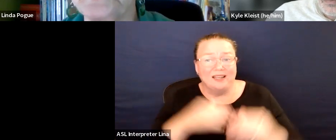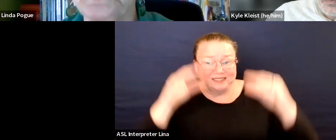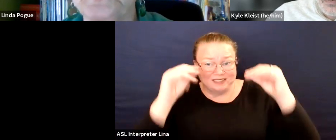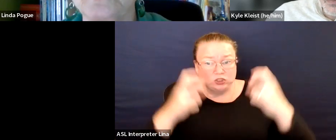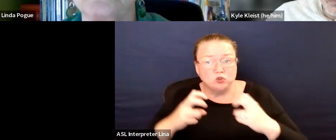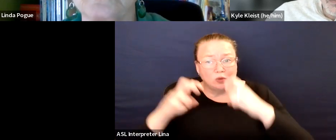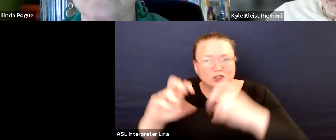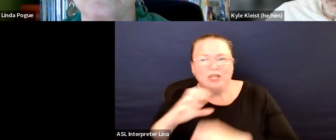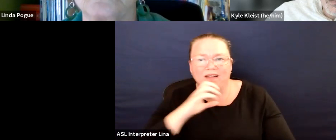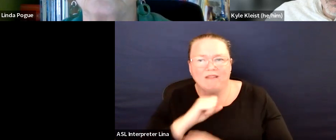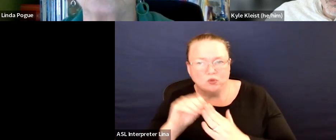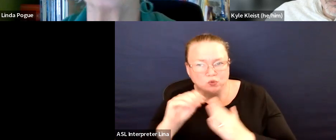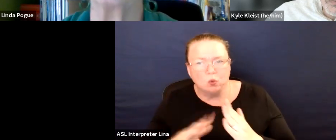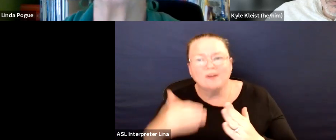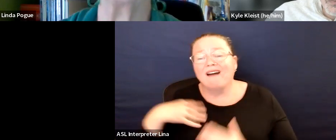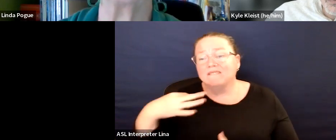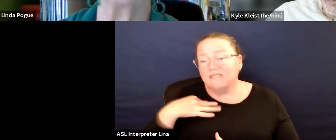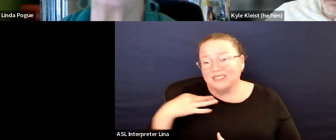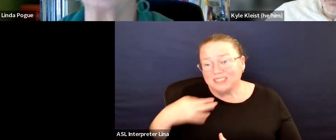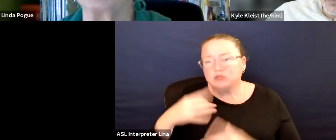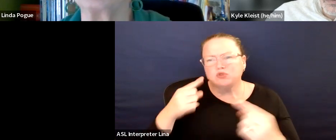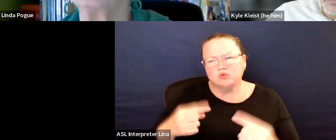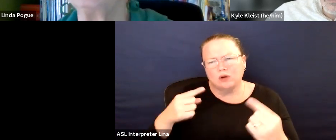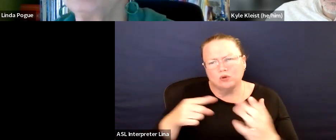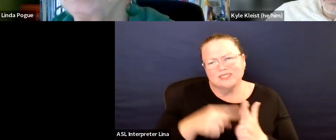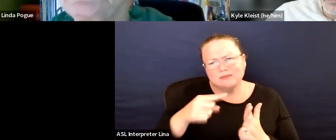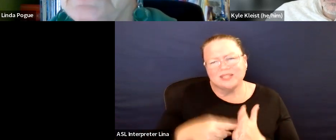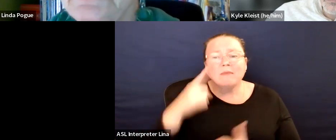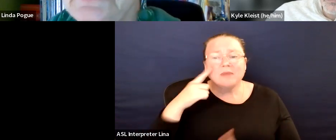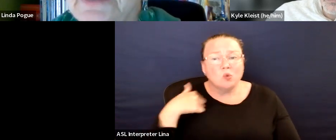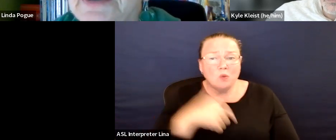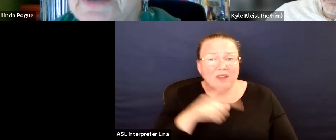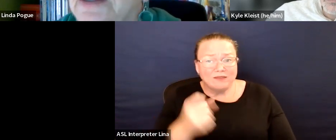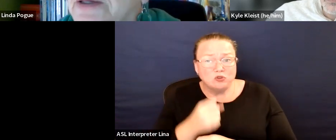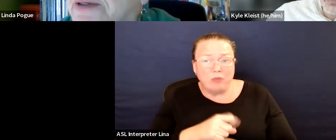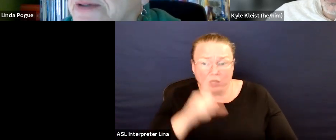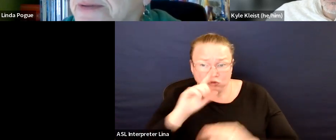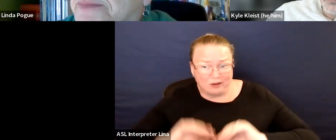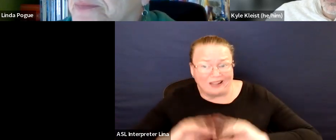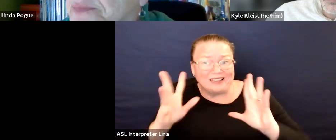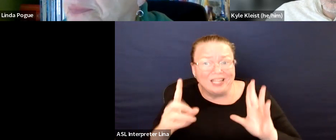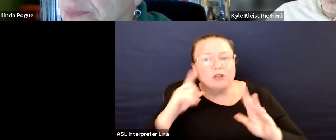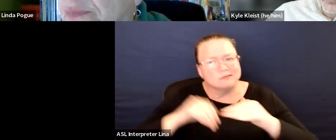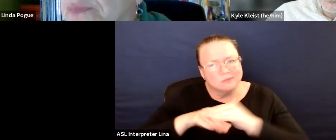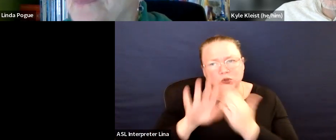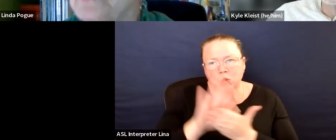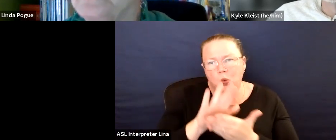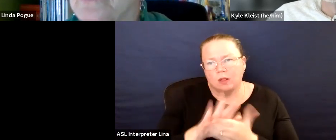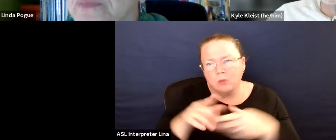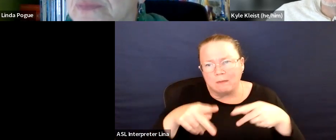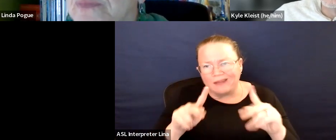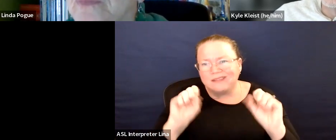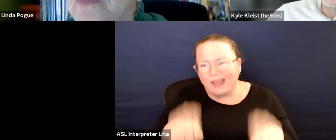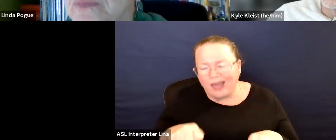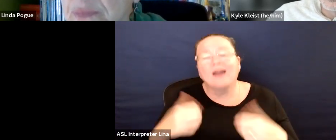age students, having volunteers is kind of a struggle sometimes because we have to make sure they're cleared for being entered the schools, you know, that they